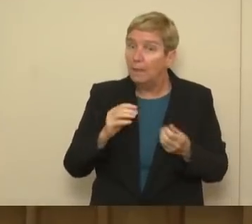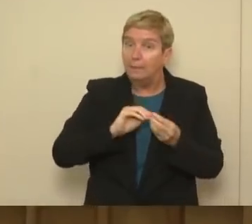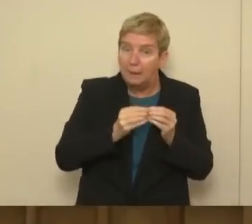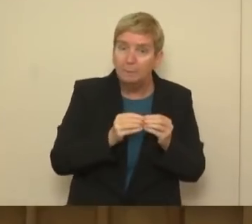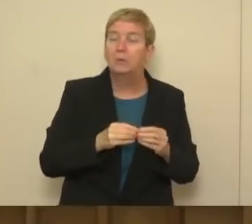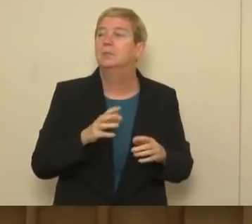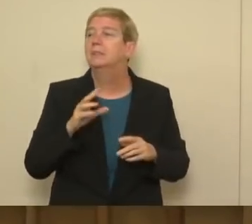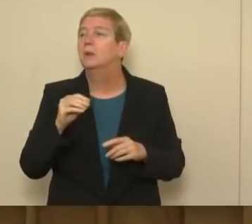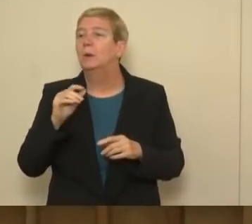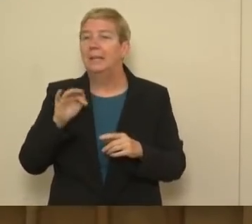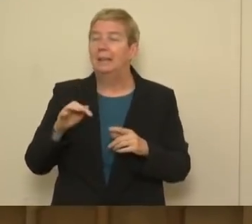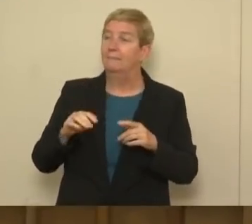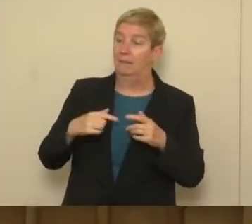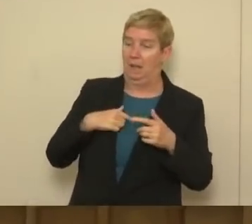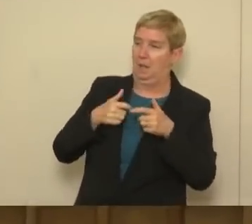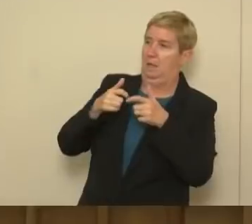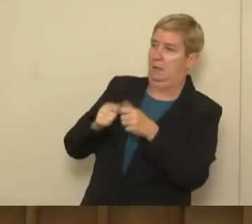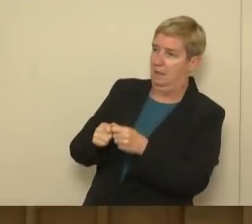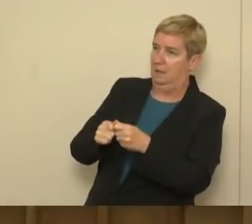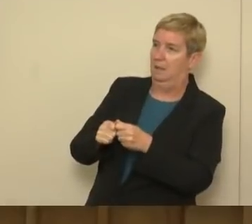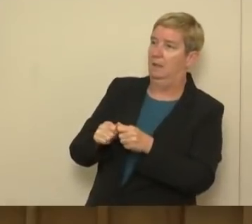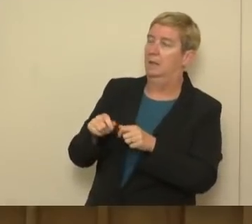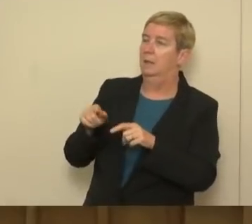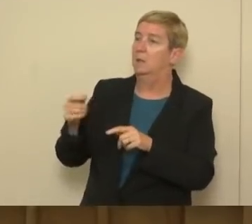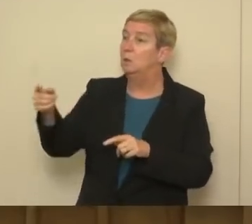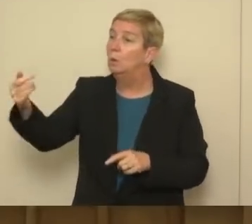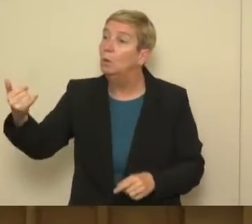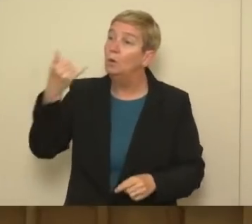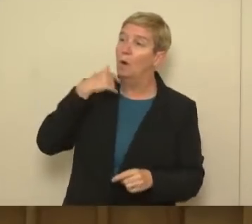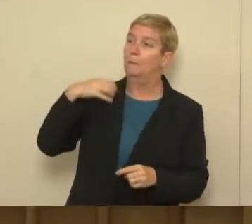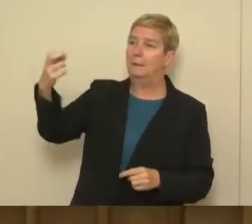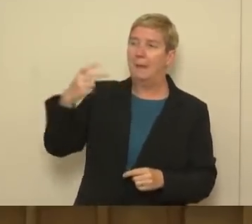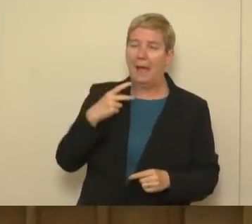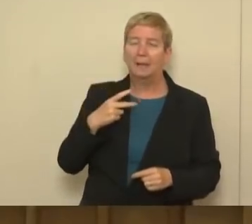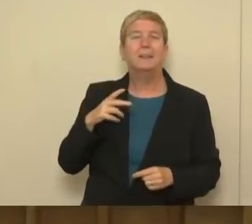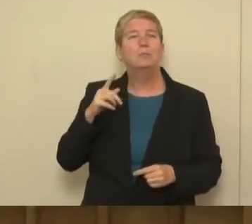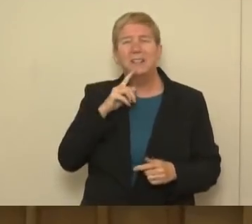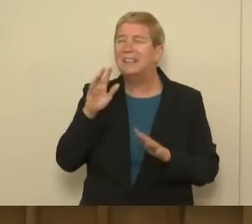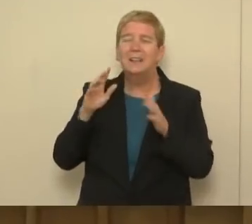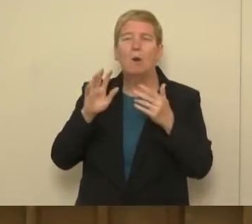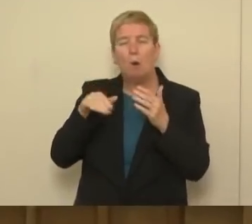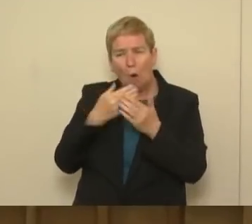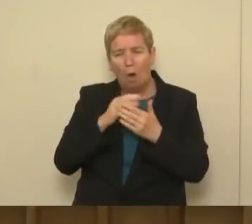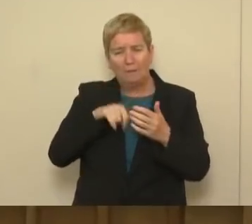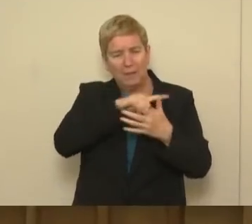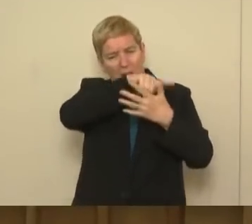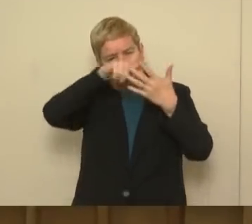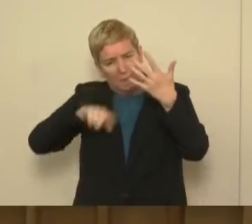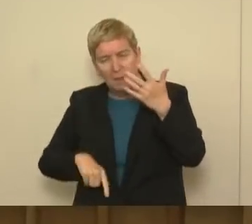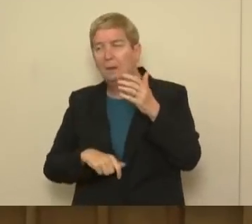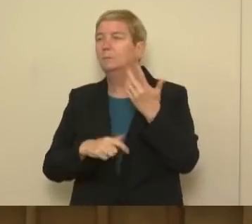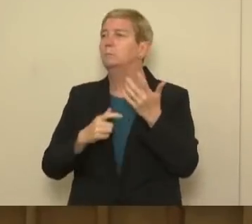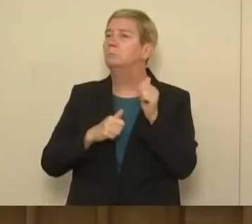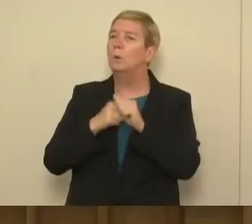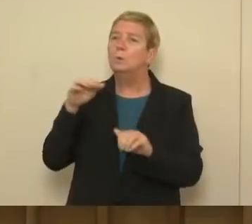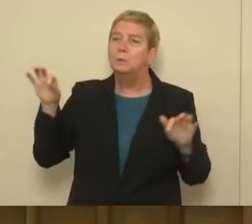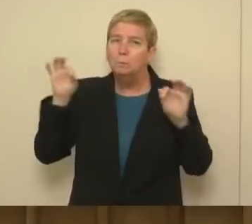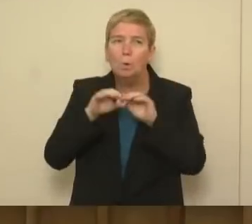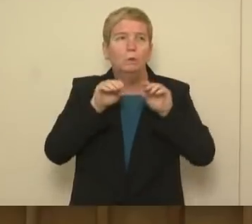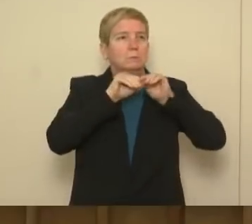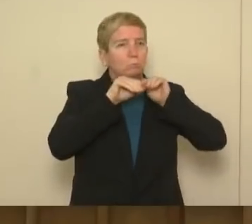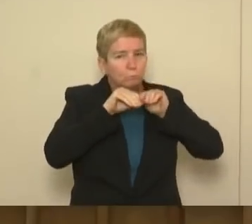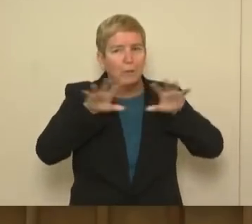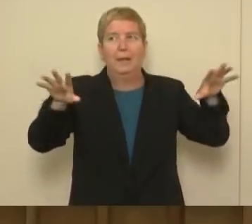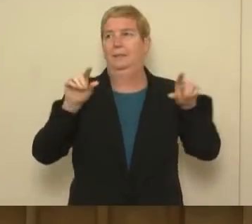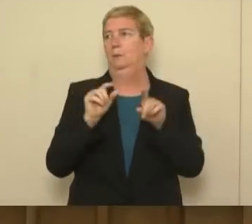you and you're supposed to call me back, that is the most important thing, is to spread the word that census is happening now, and